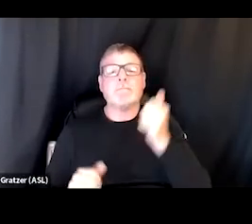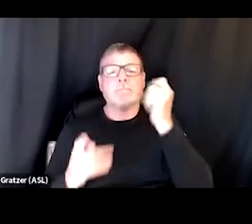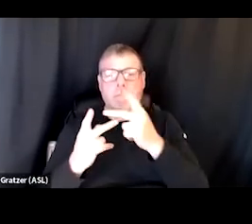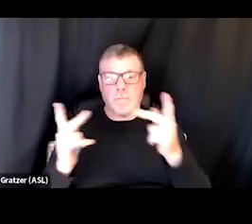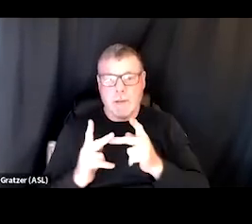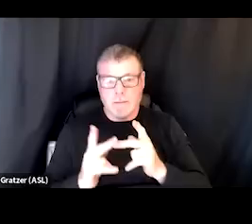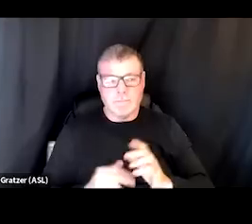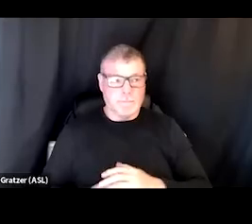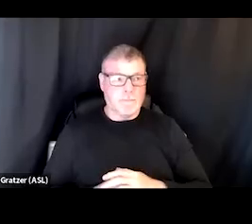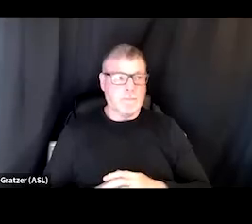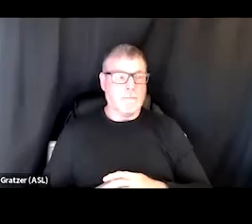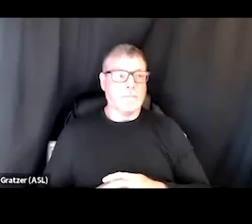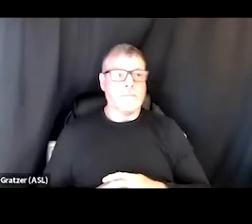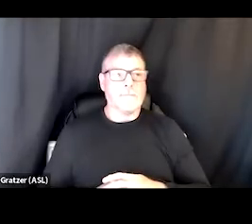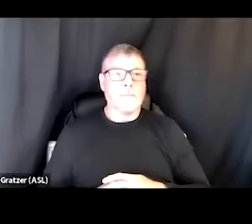be.